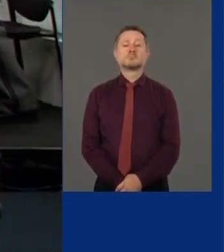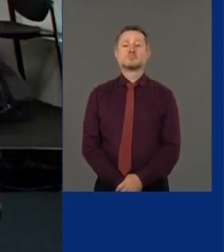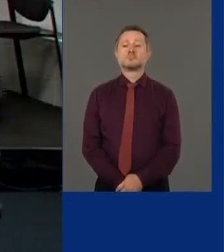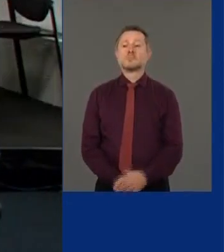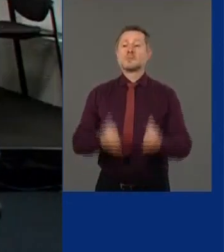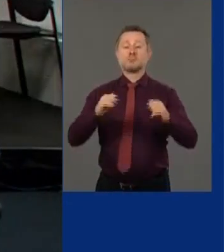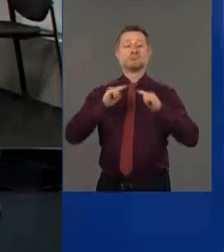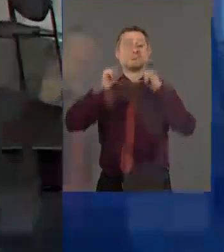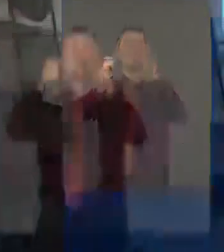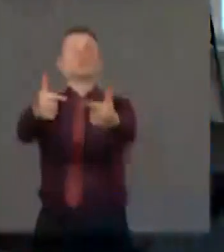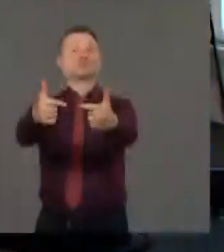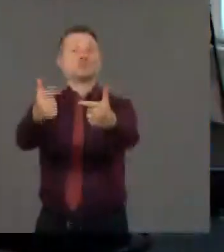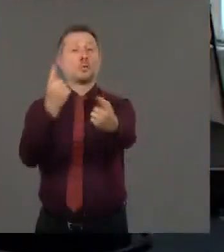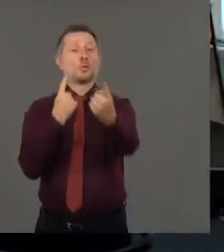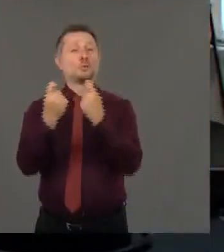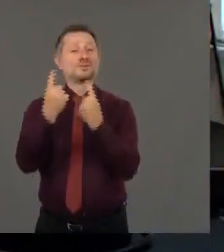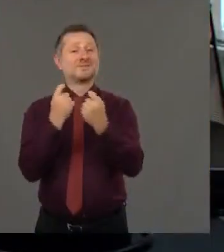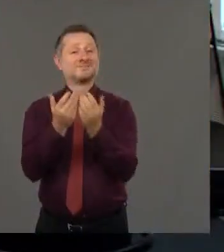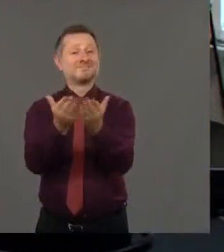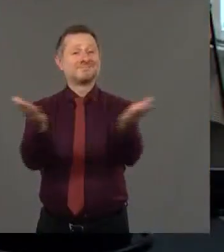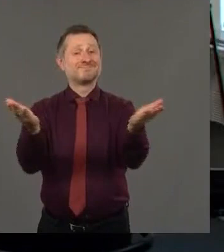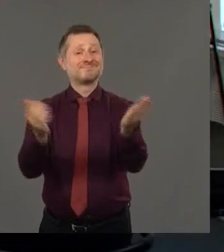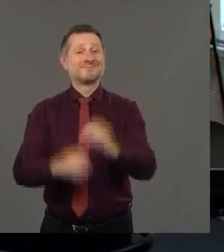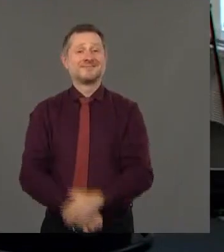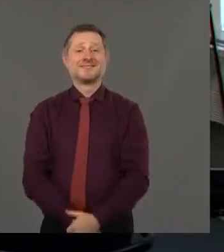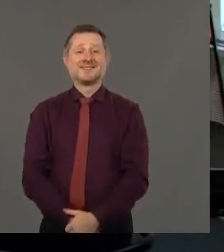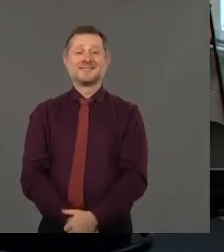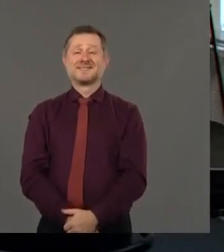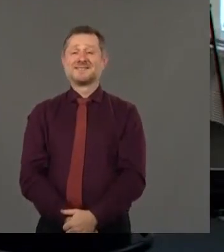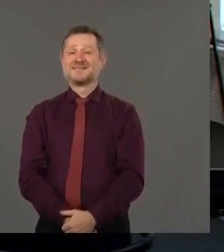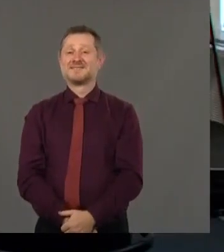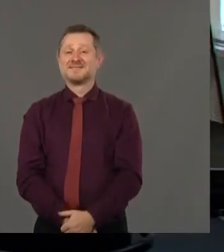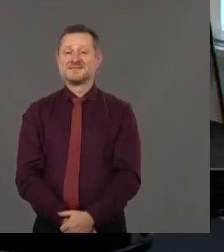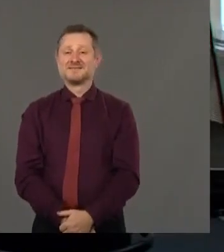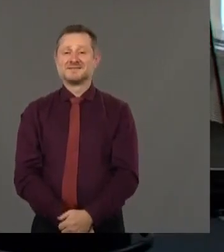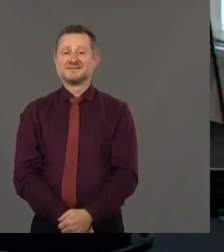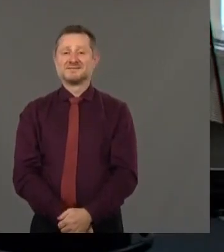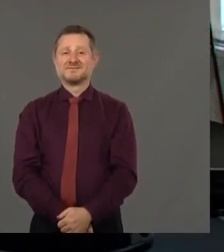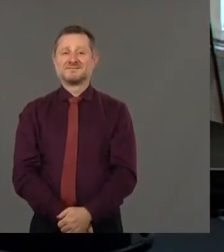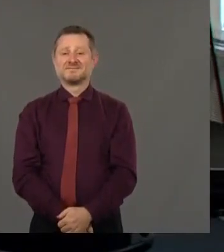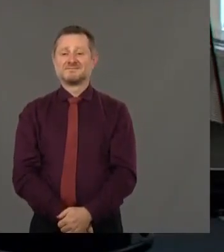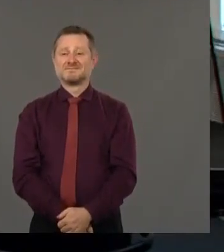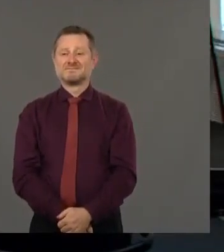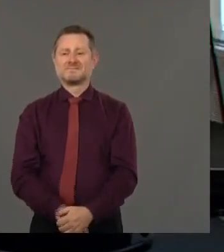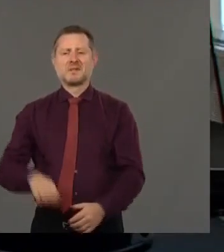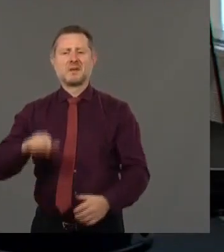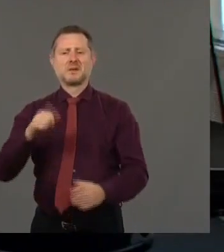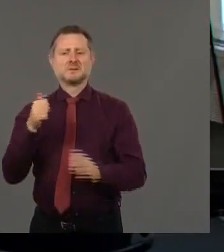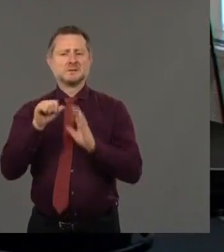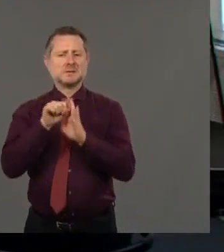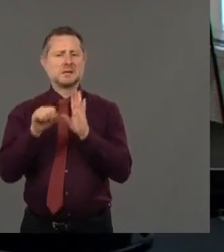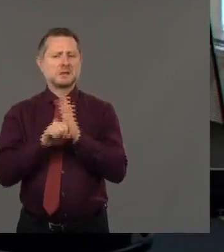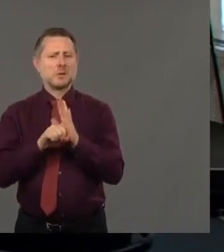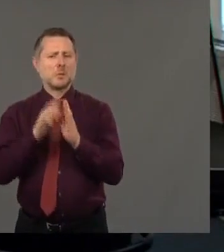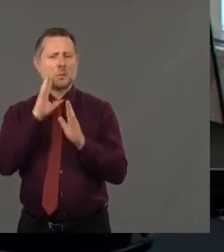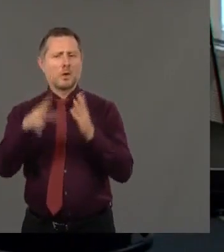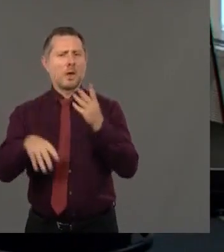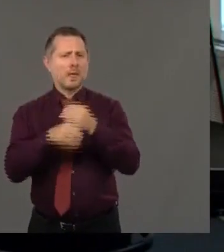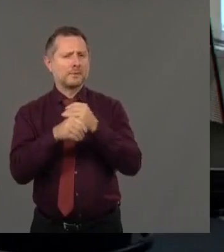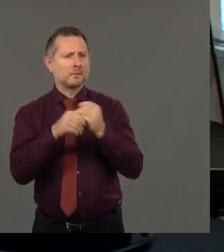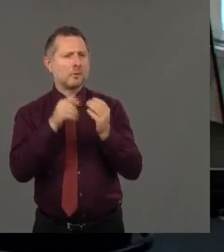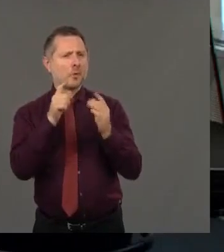Questions? Governor, several more states might be added to the quarantine in the next few